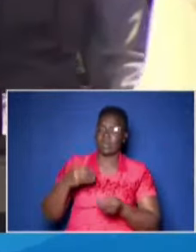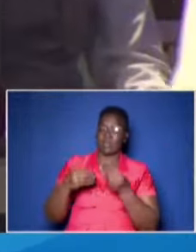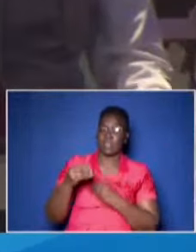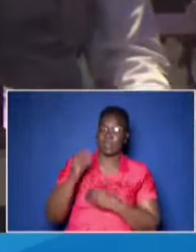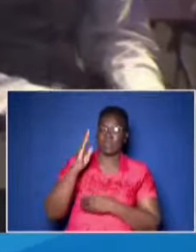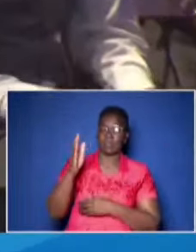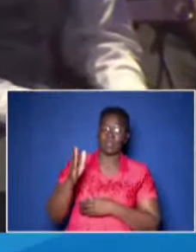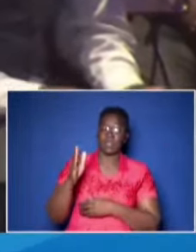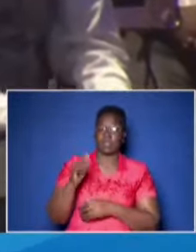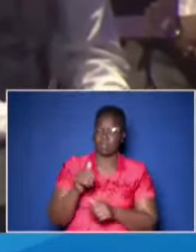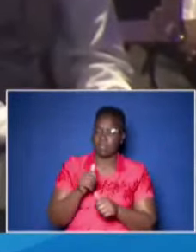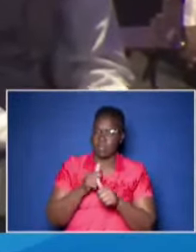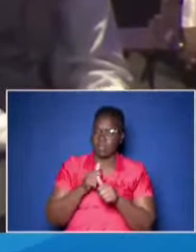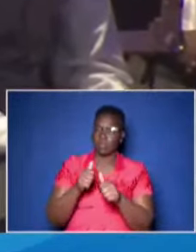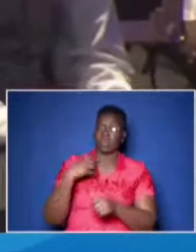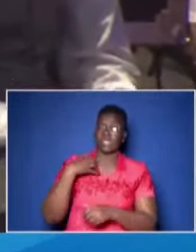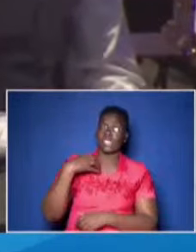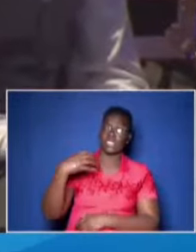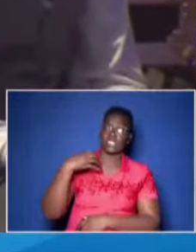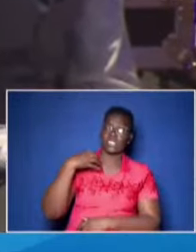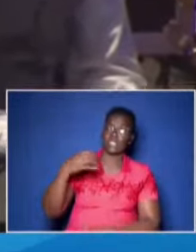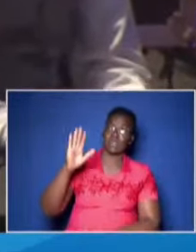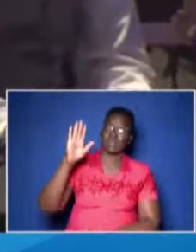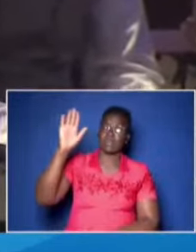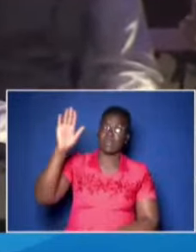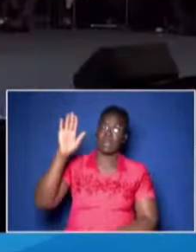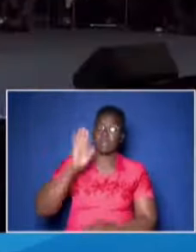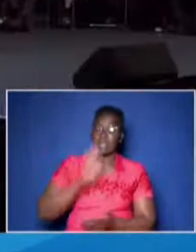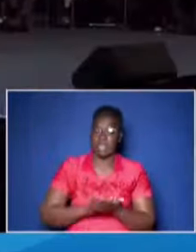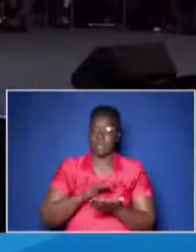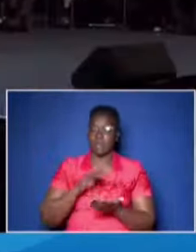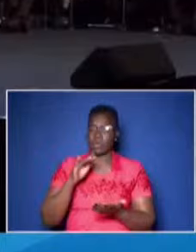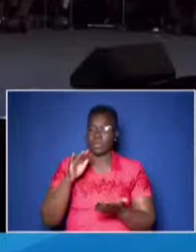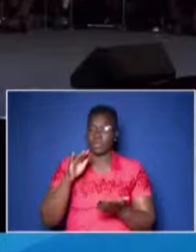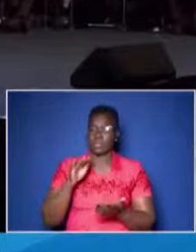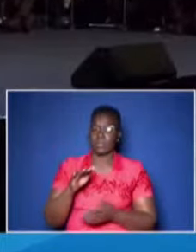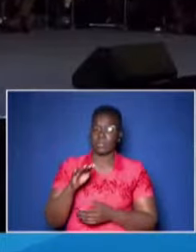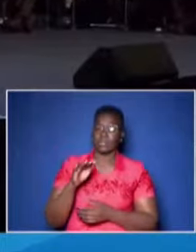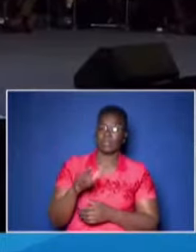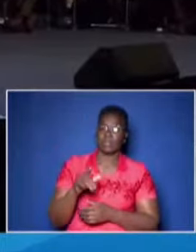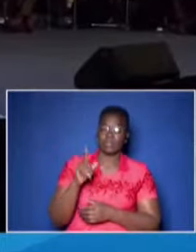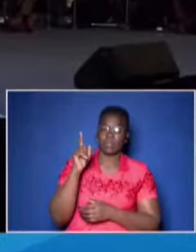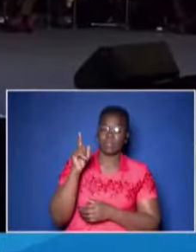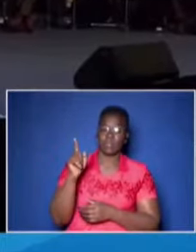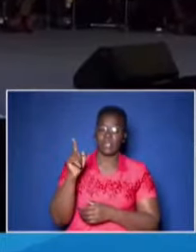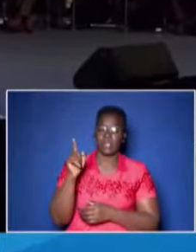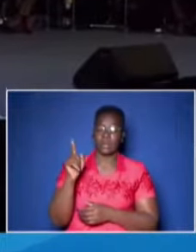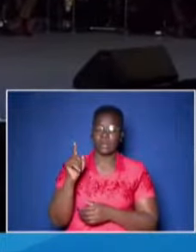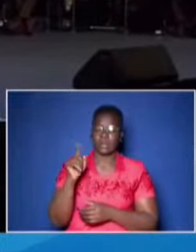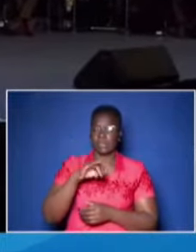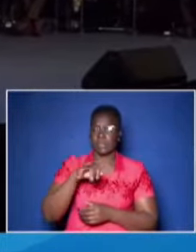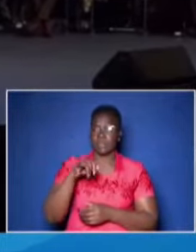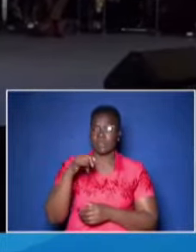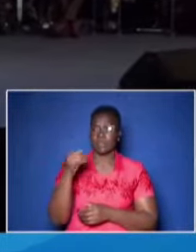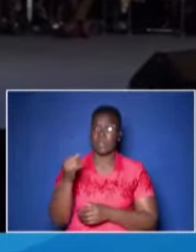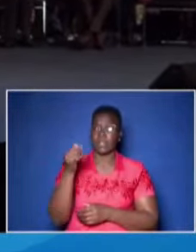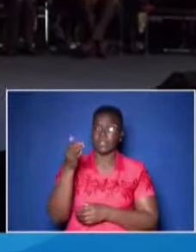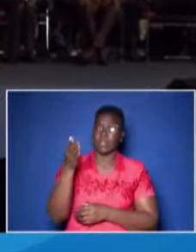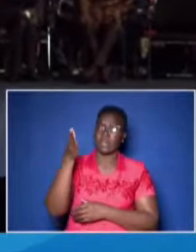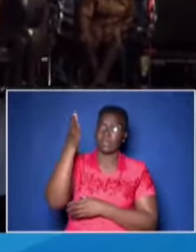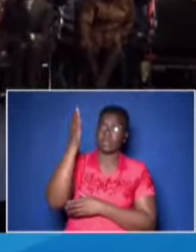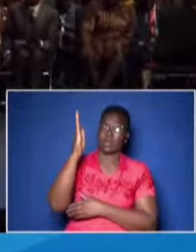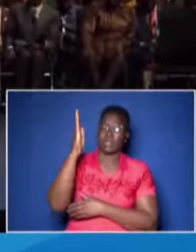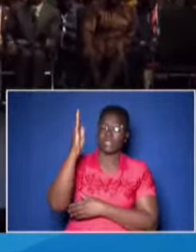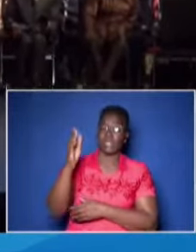and Glory he will give his angels charge over me Jehovah cares